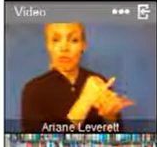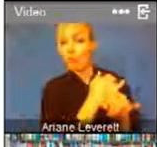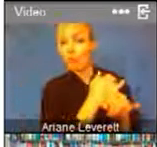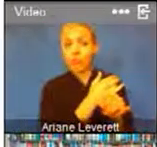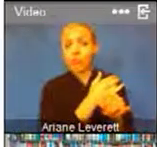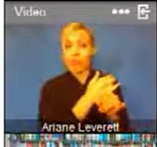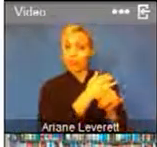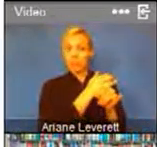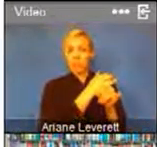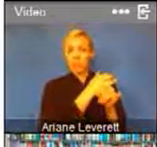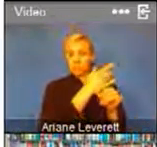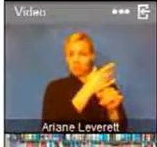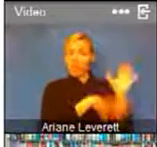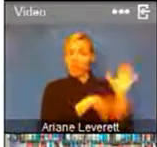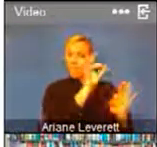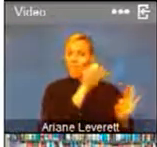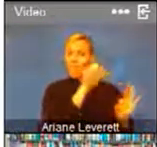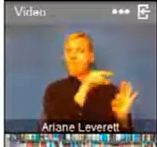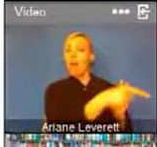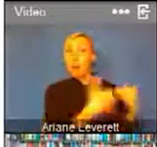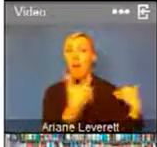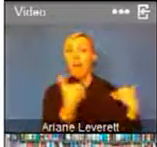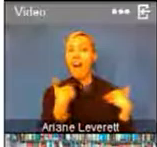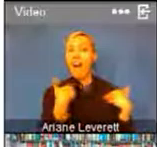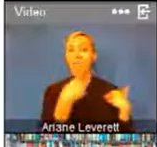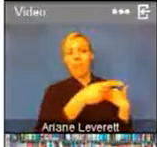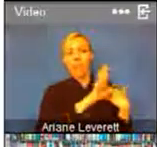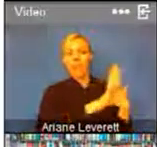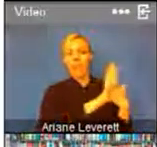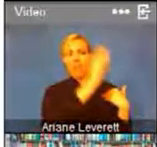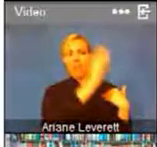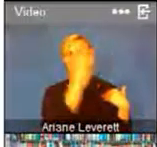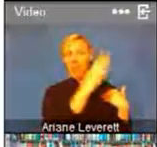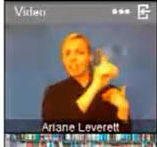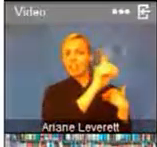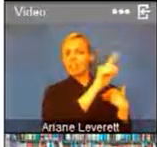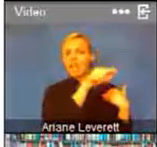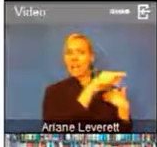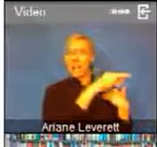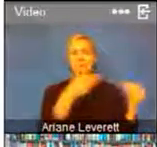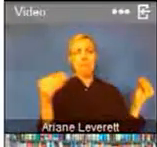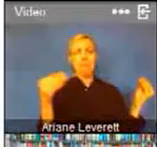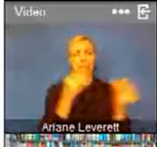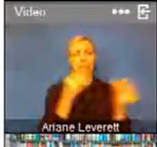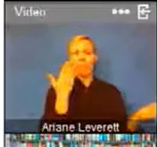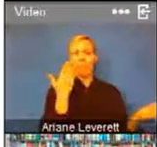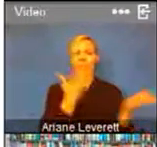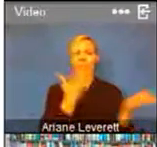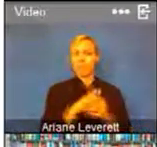Even less we found complete independent researches of universities and